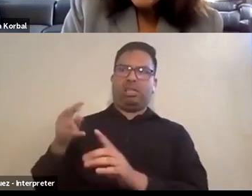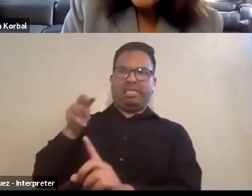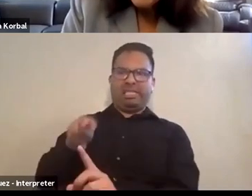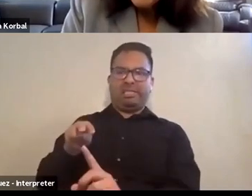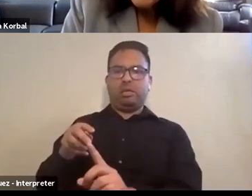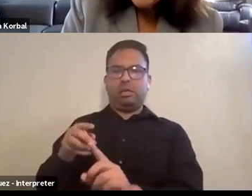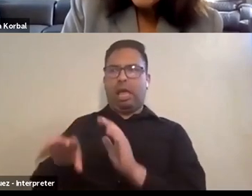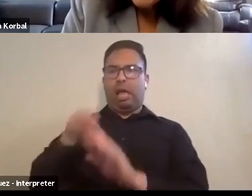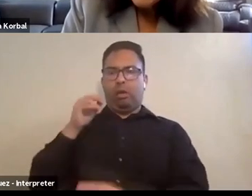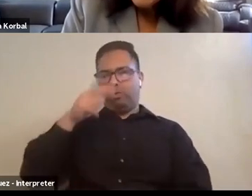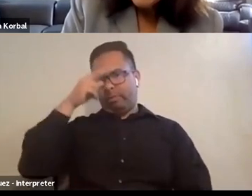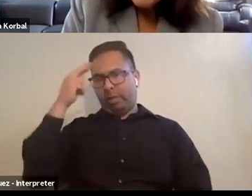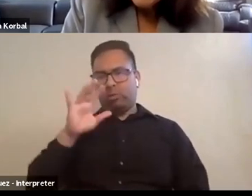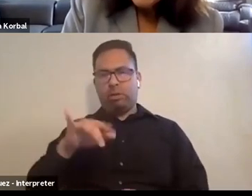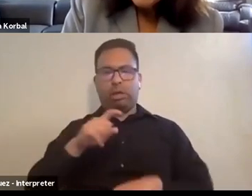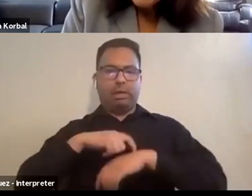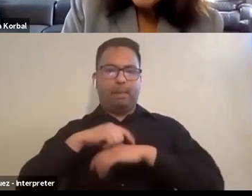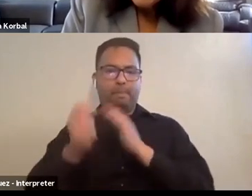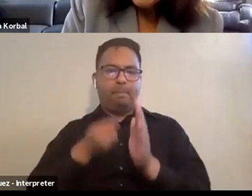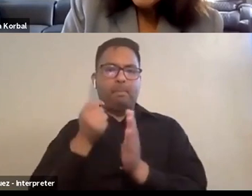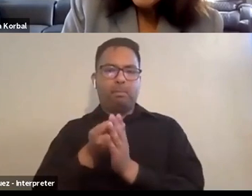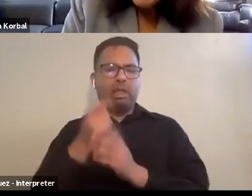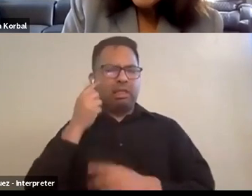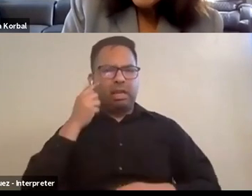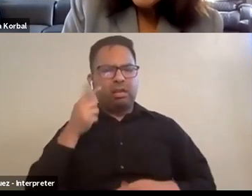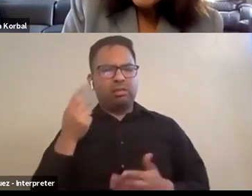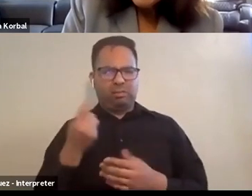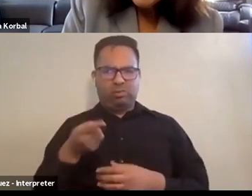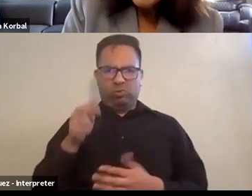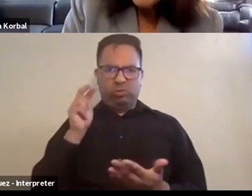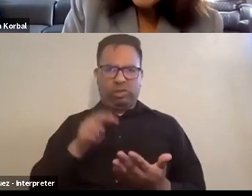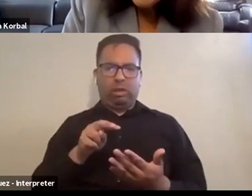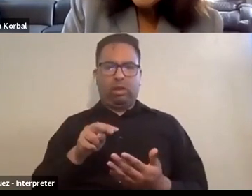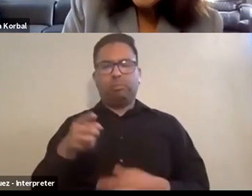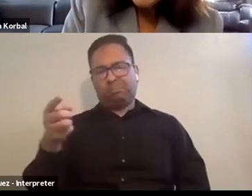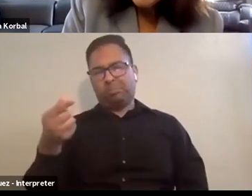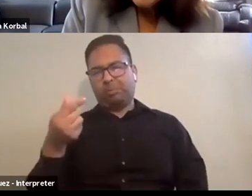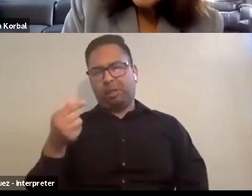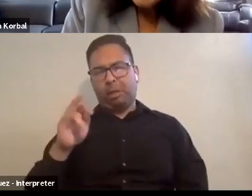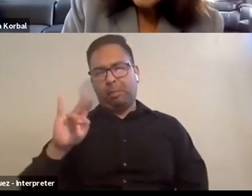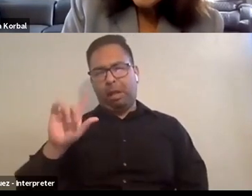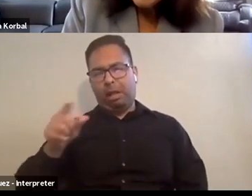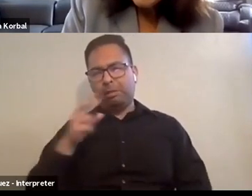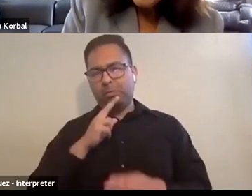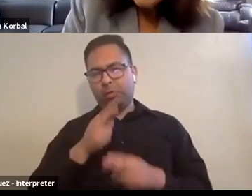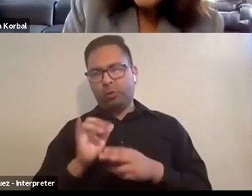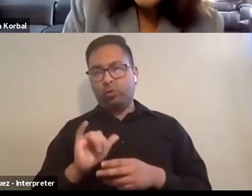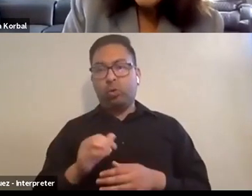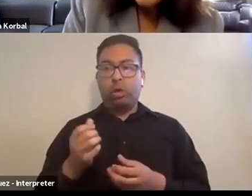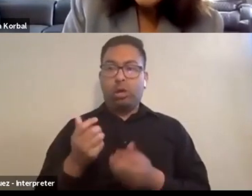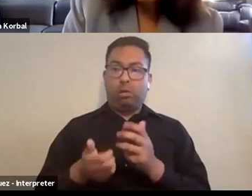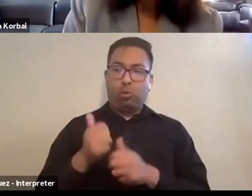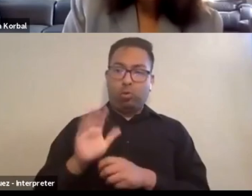outside of this time period, I think you can see something that Gabriela mentioned too, is a lot of her work is covered in the underground